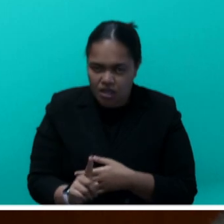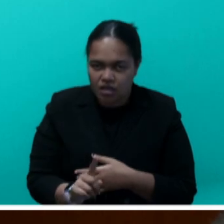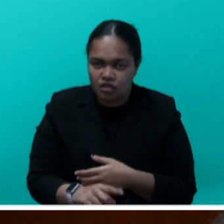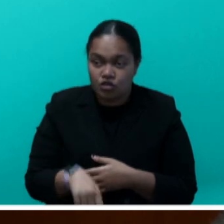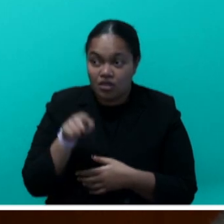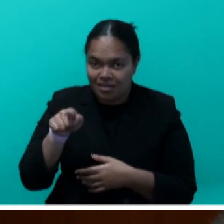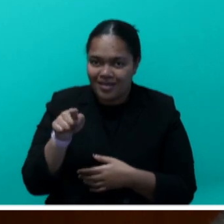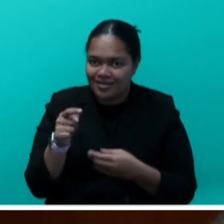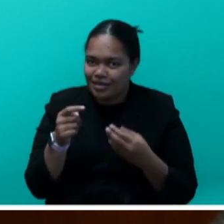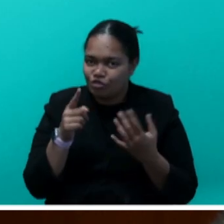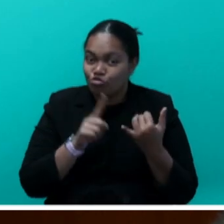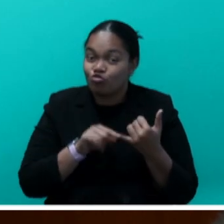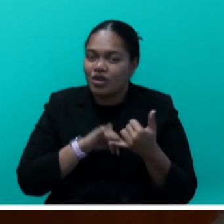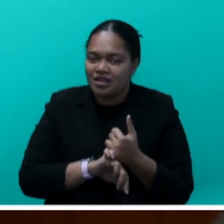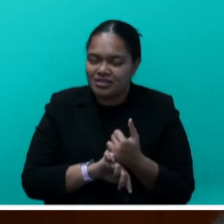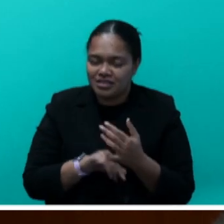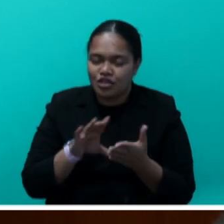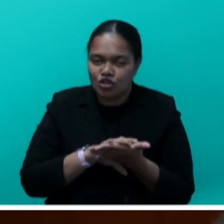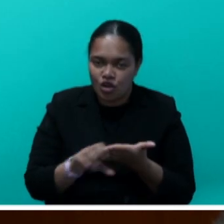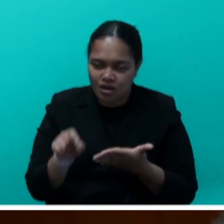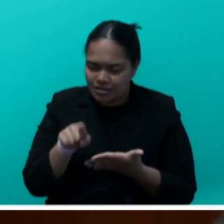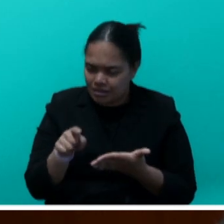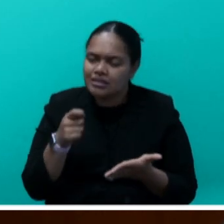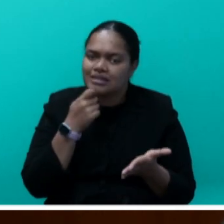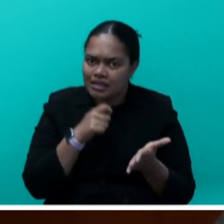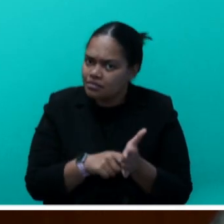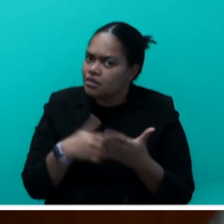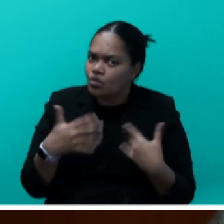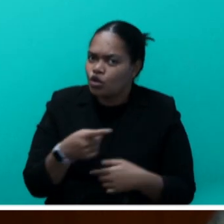sir. This is testament to China's